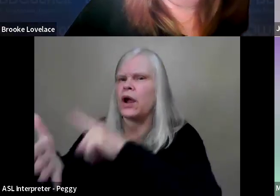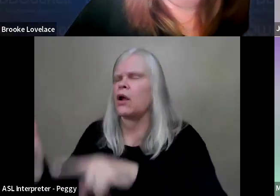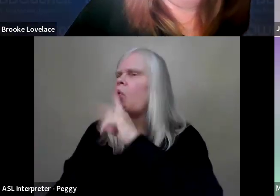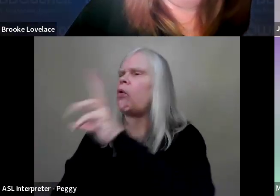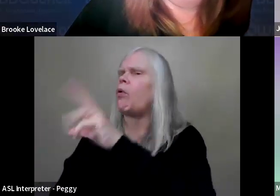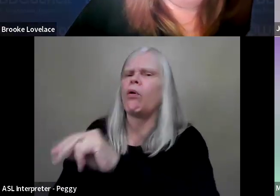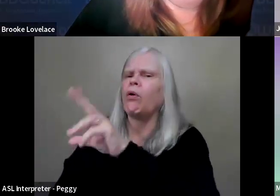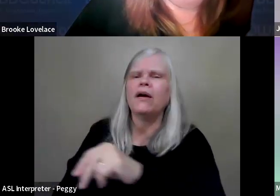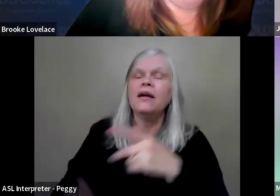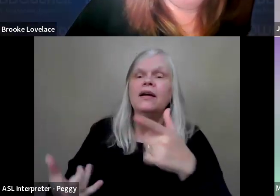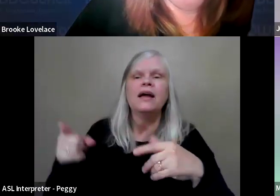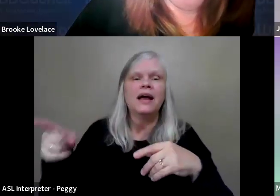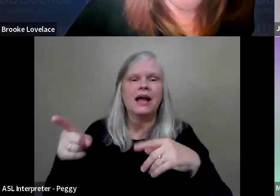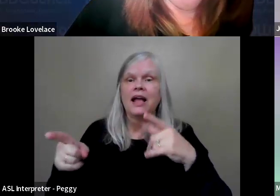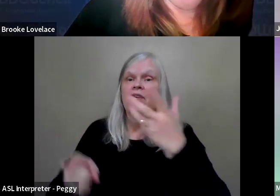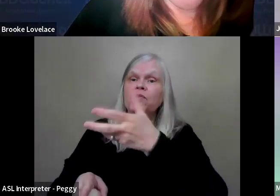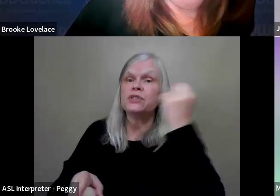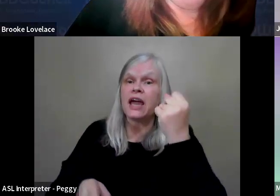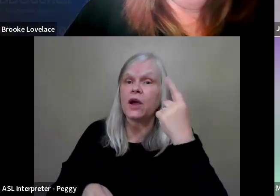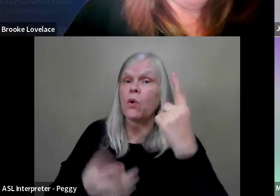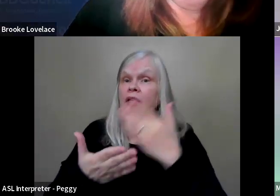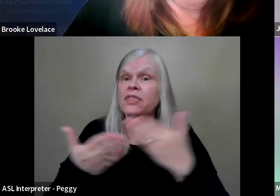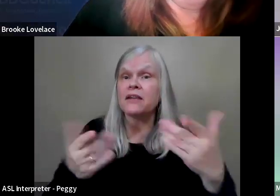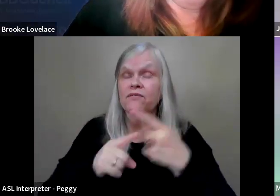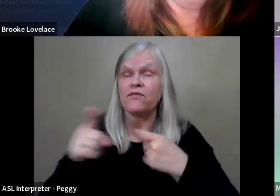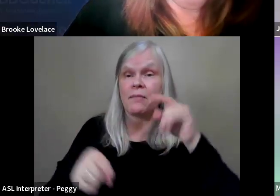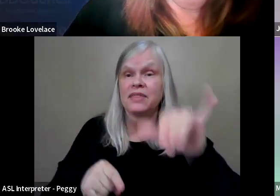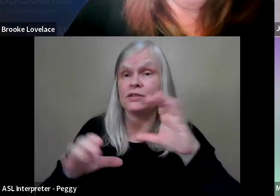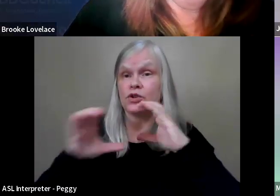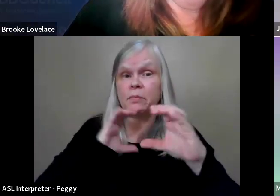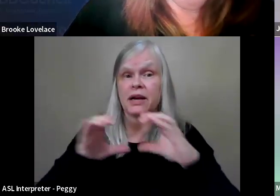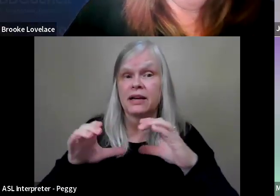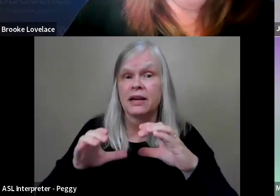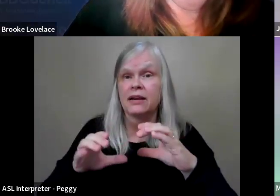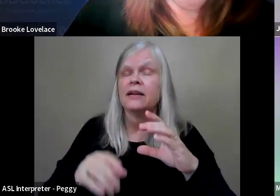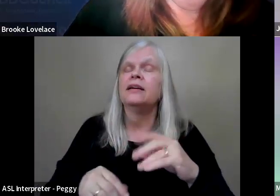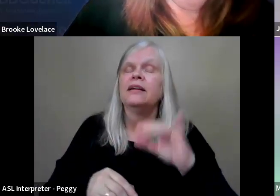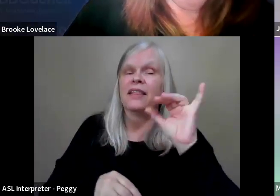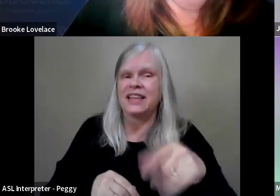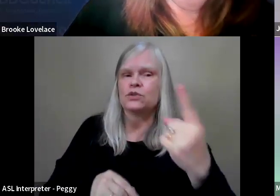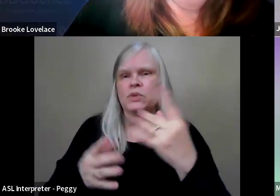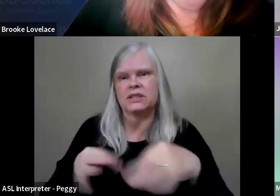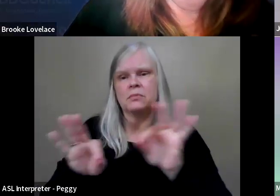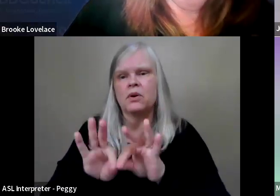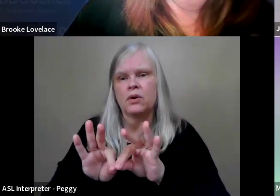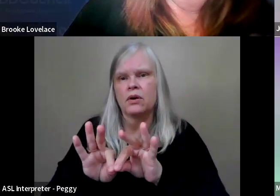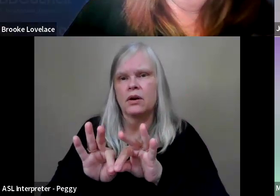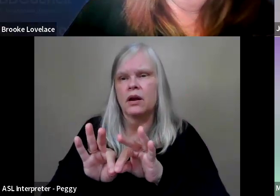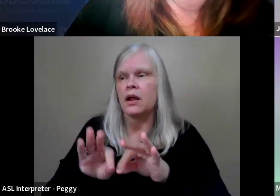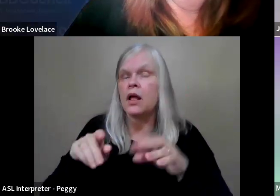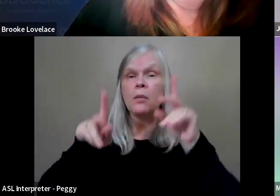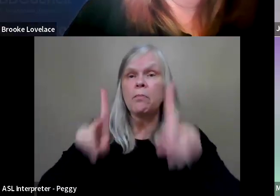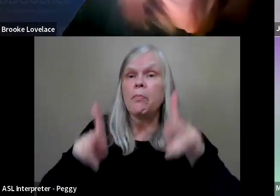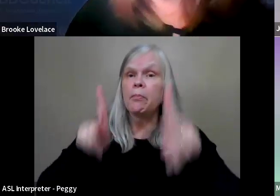super important. If you take one thing away from this communication section, it would be this one. When someone's living